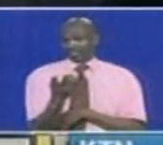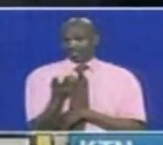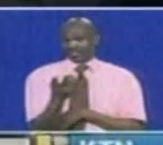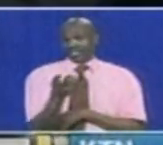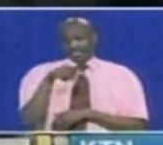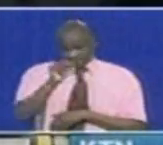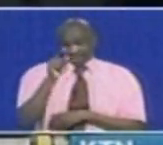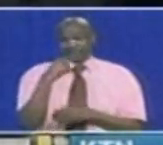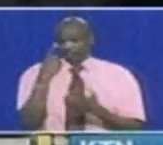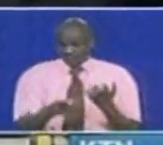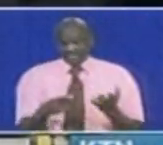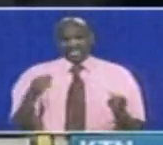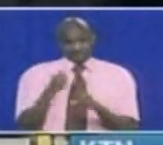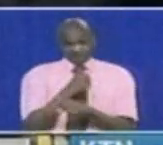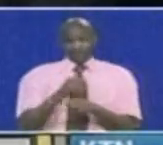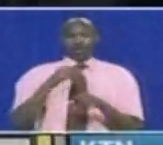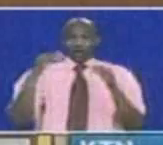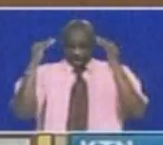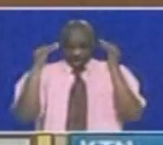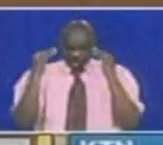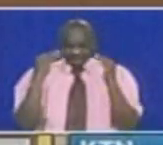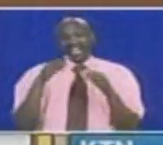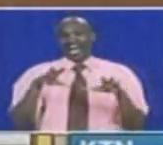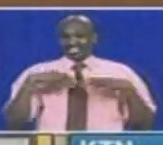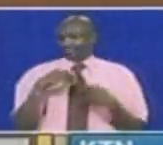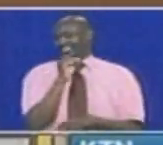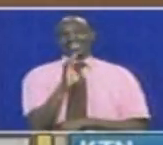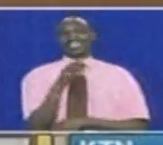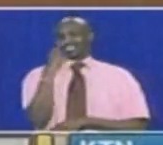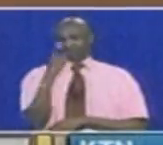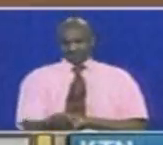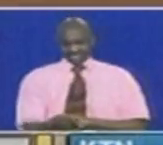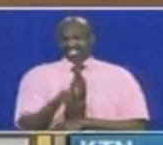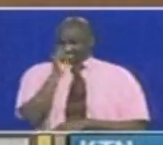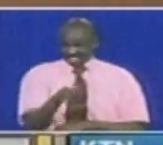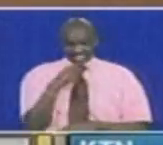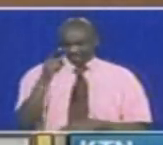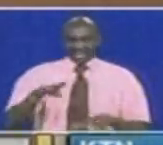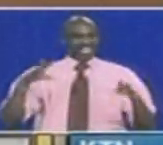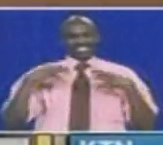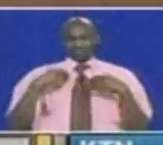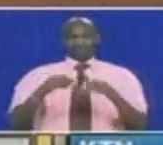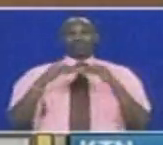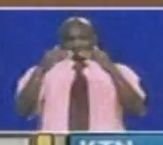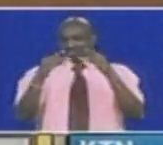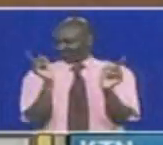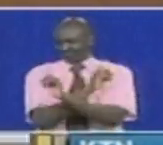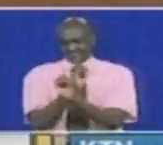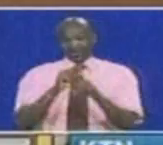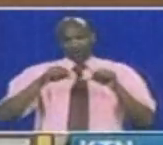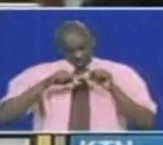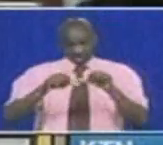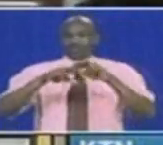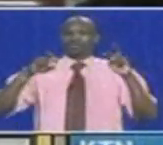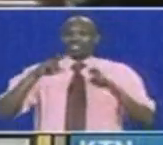would find no reprieve at the court. High Court Judge Justice George Odunga declined to grant orders to stop the inspection